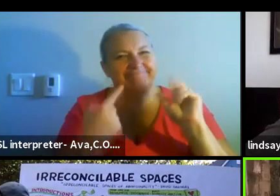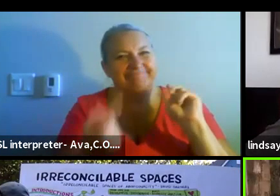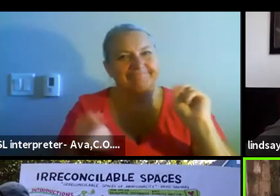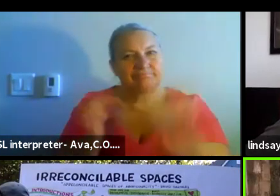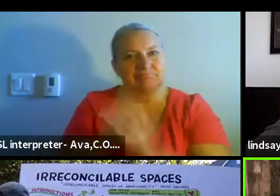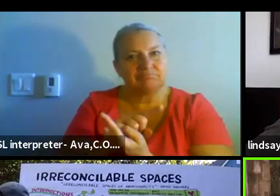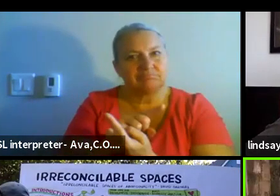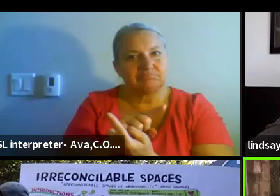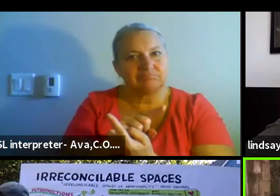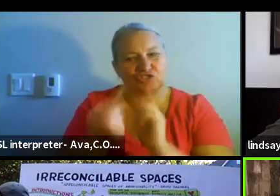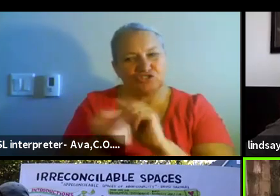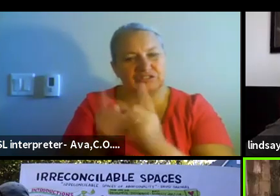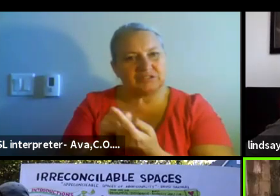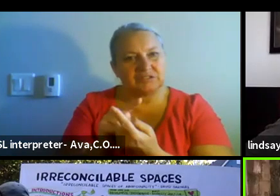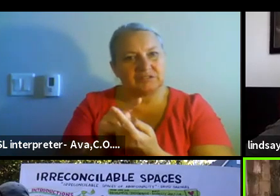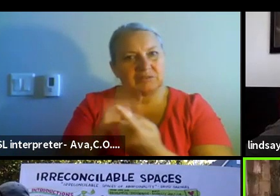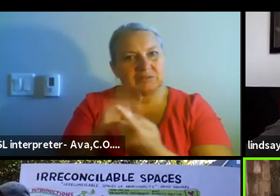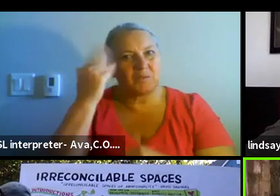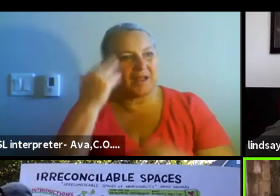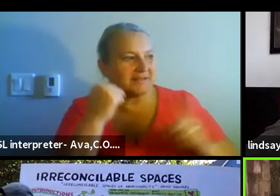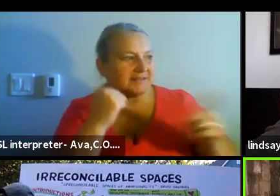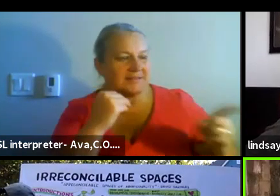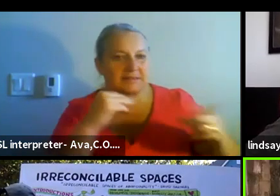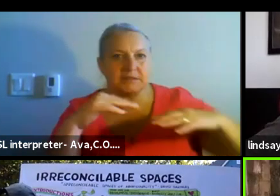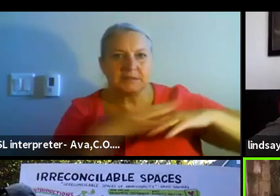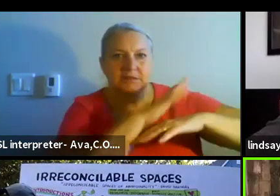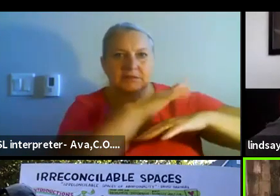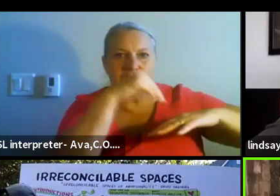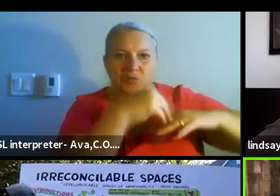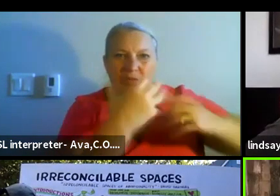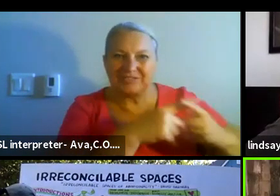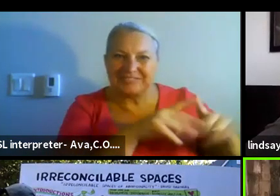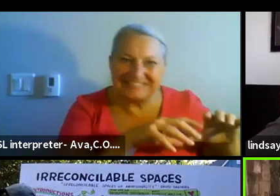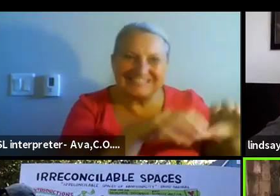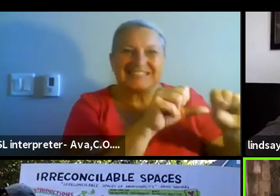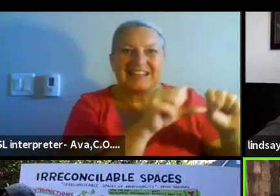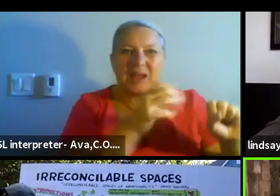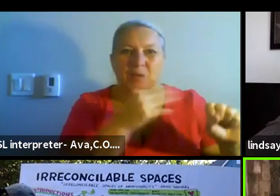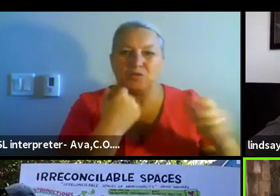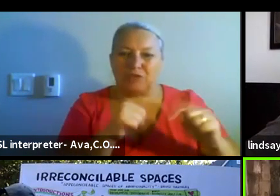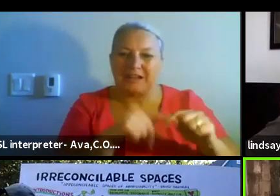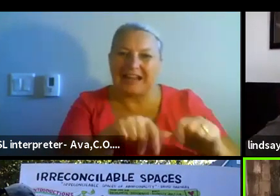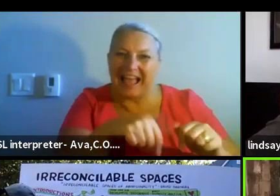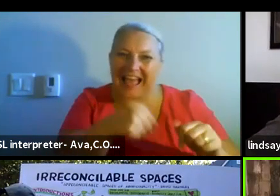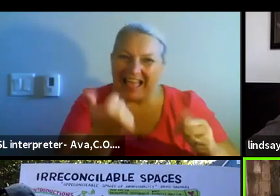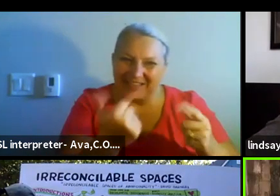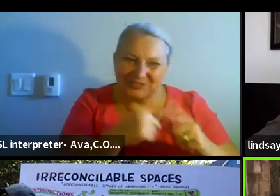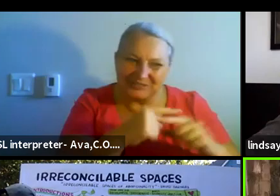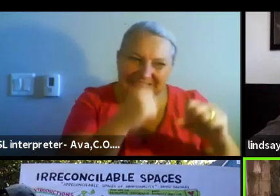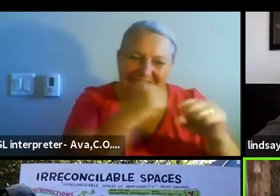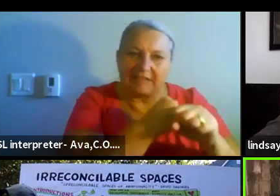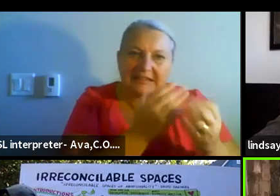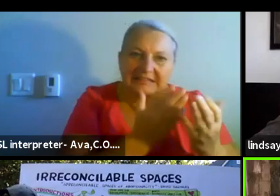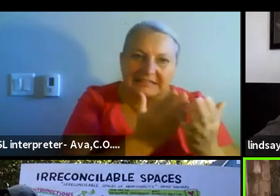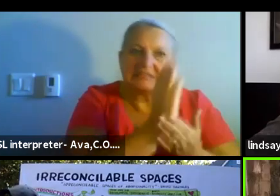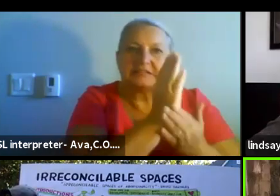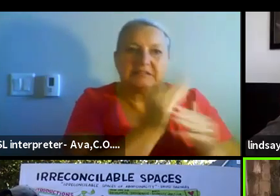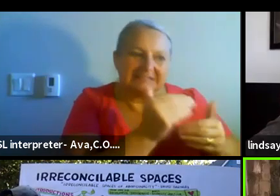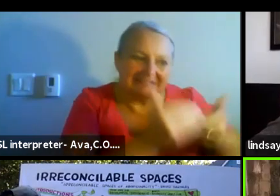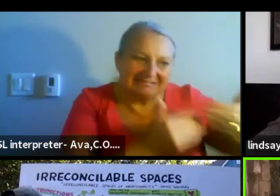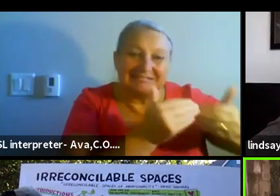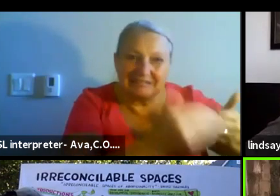Indigenous stood and we carved another threshold. And the non-Indigenous working